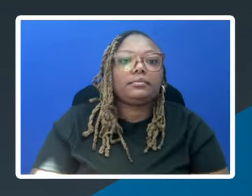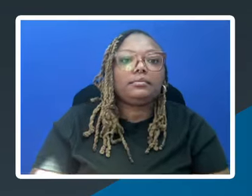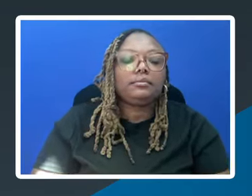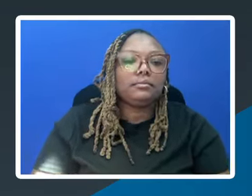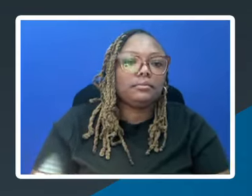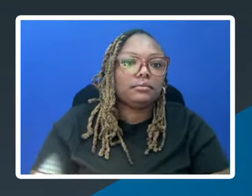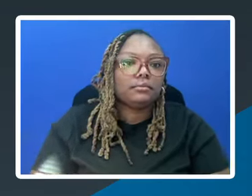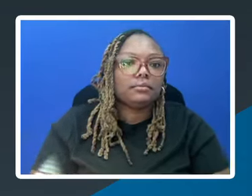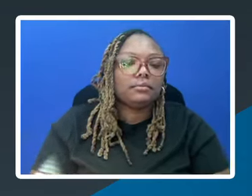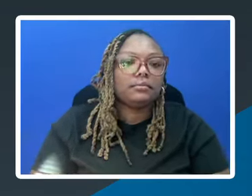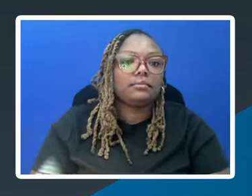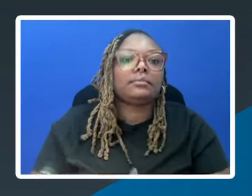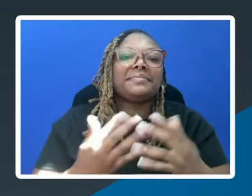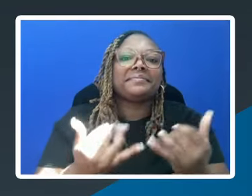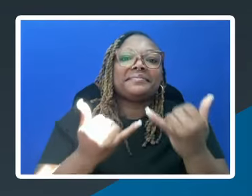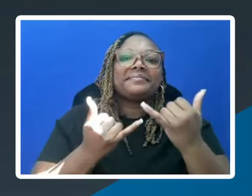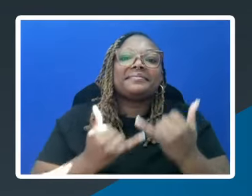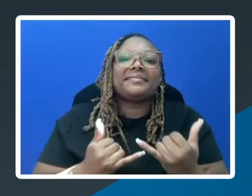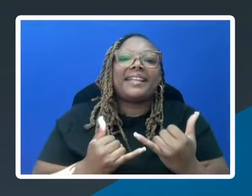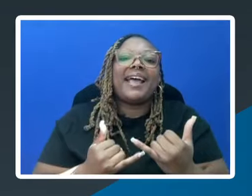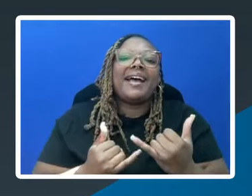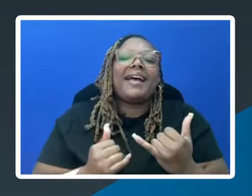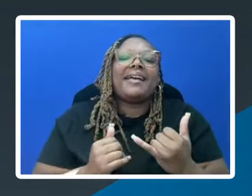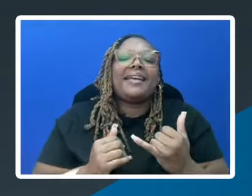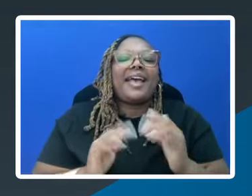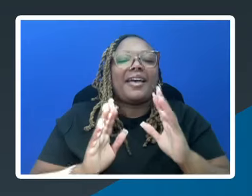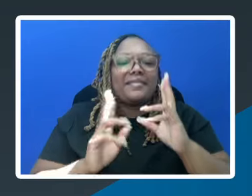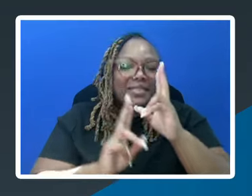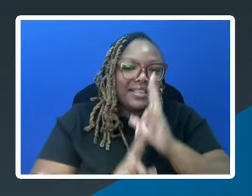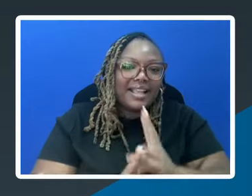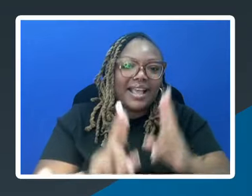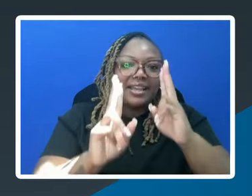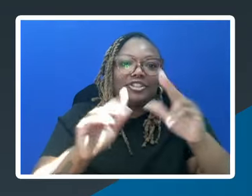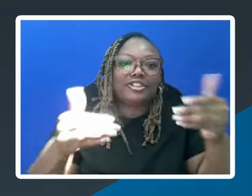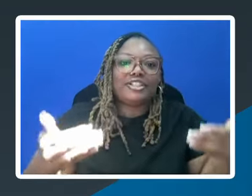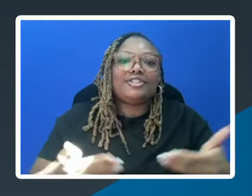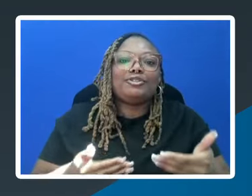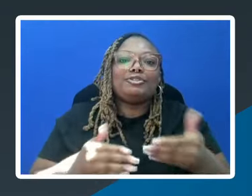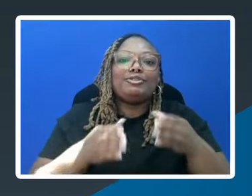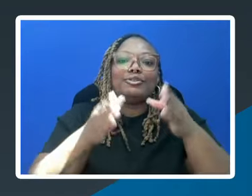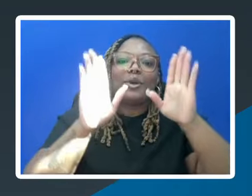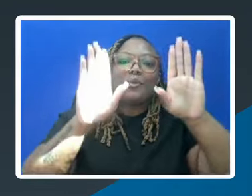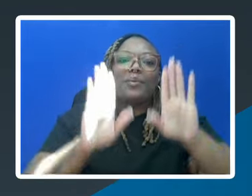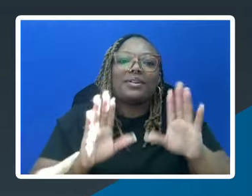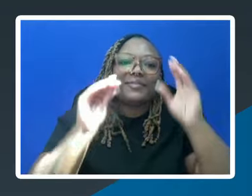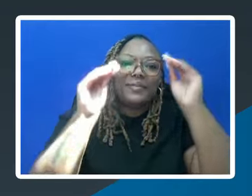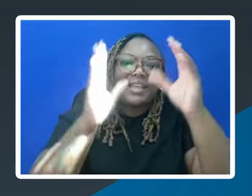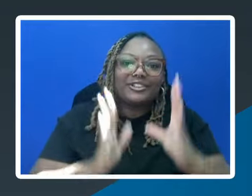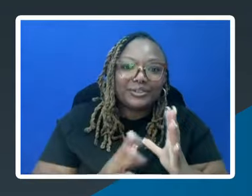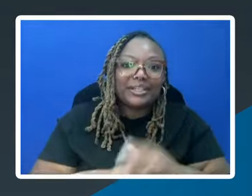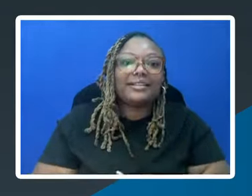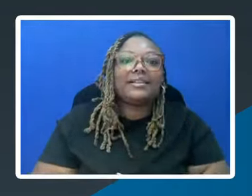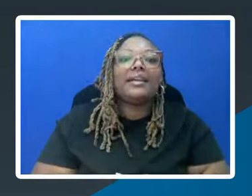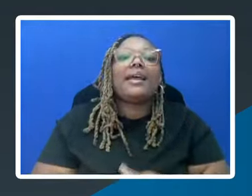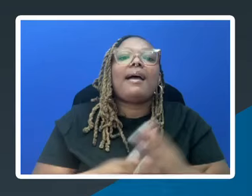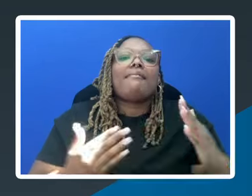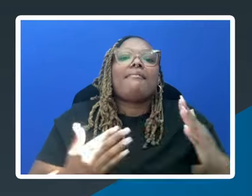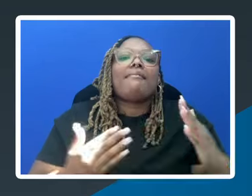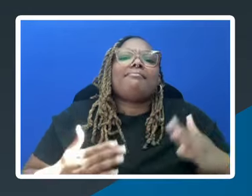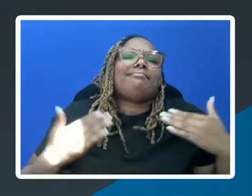Now I have the great honor to introduce you to a wonderful educator. I'm very happy that Richard